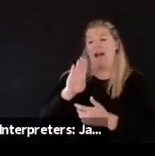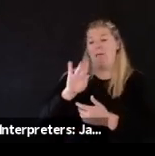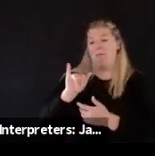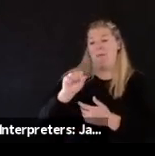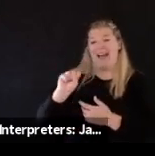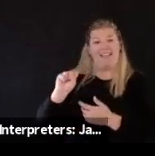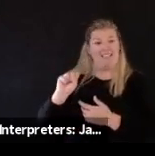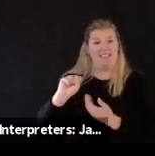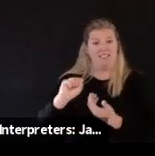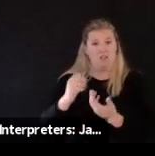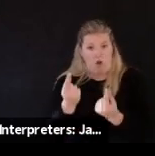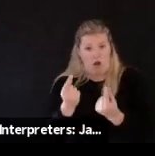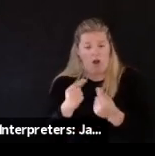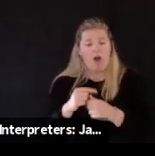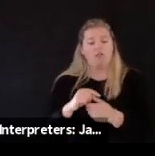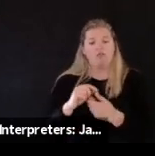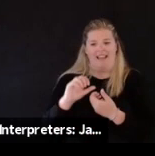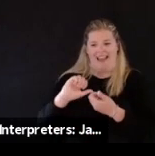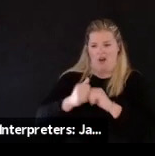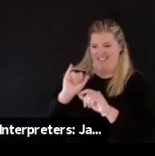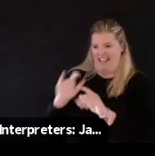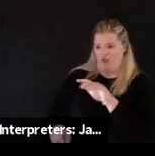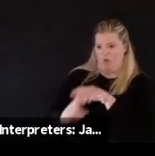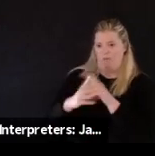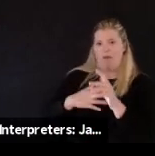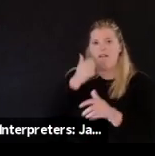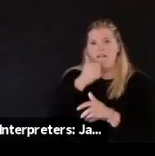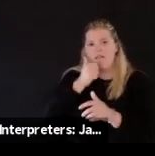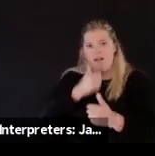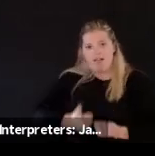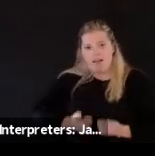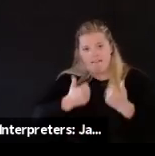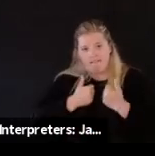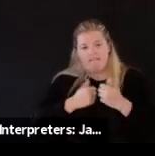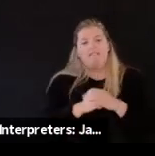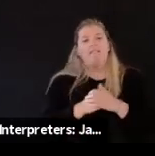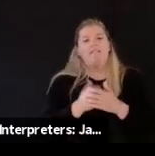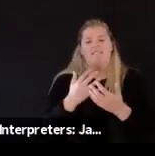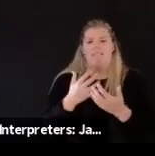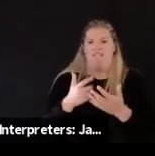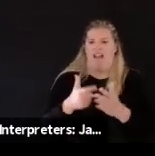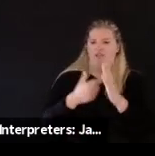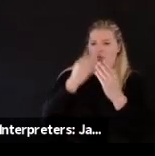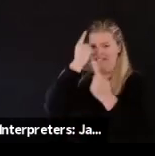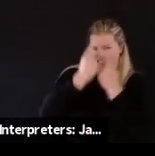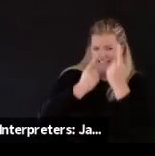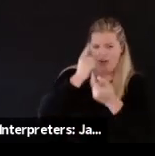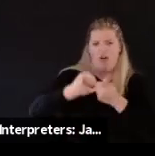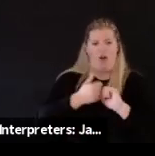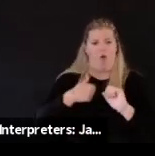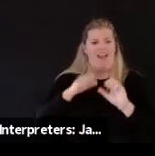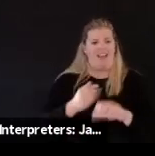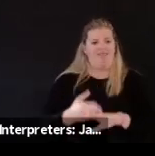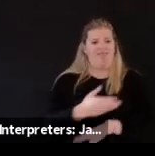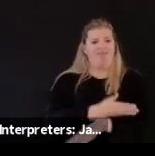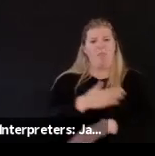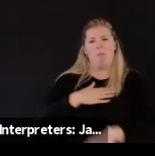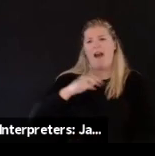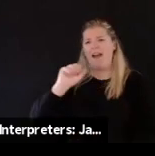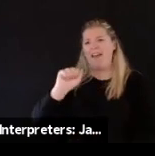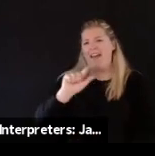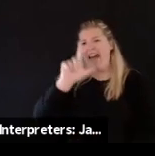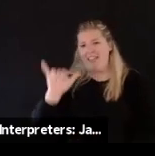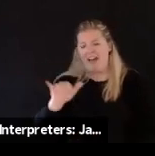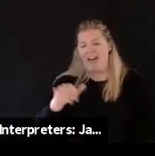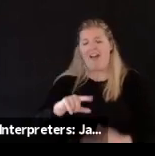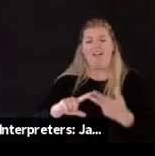show up every day with, to really consider how can I be a better ally, a better friend, a